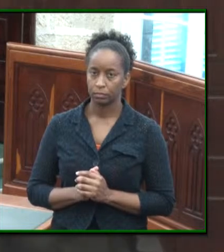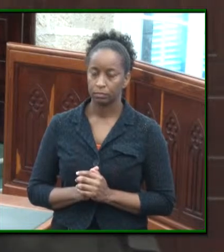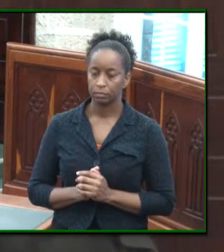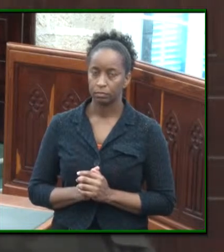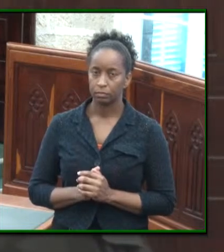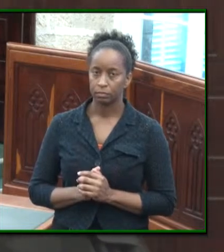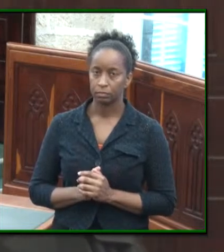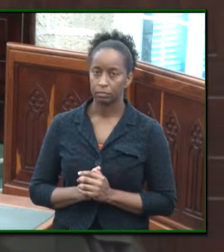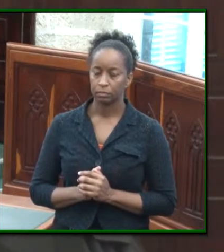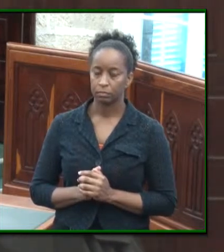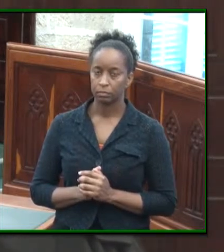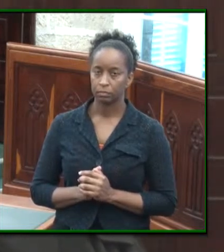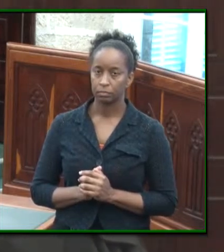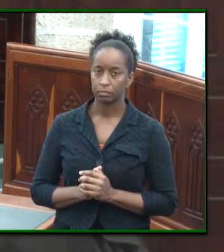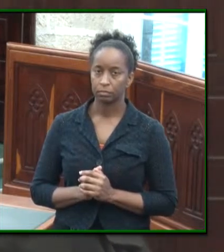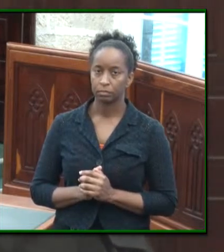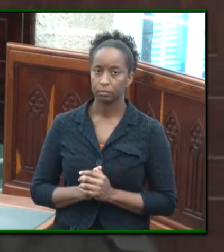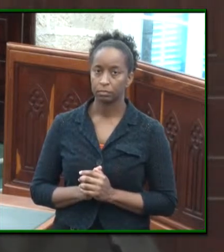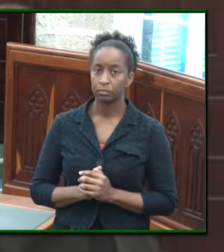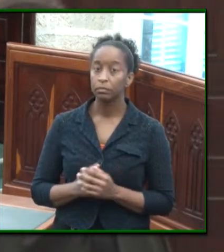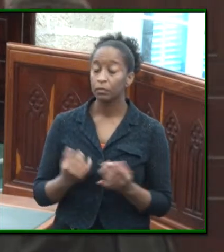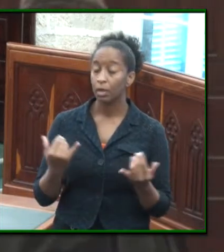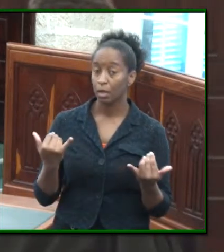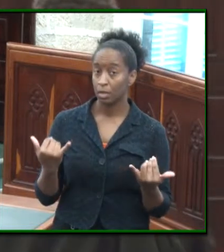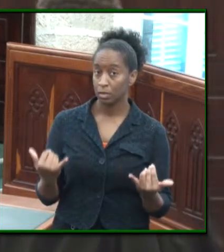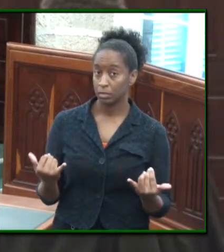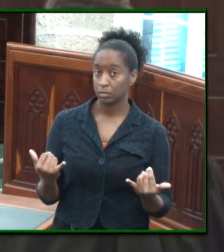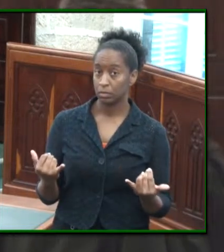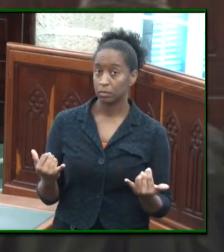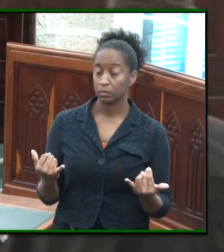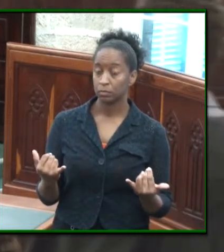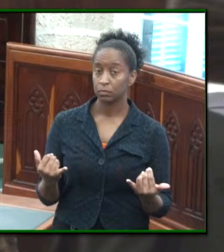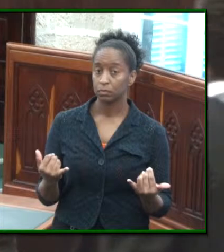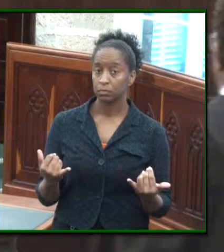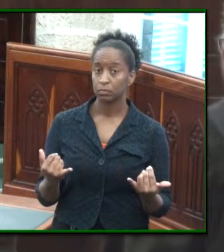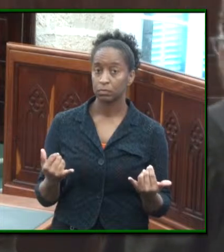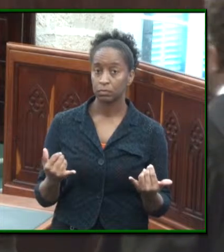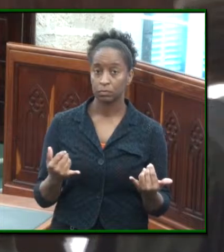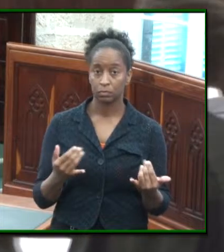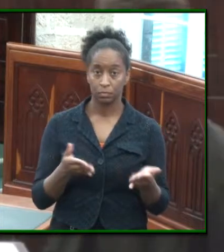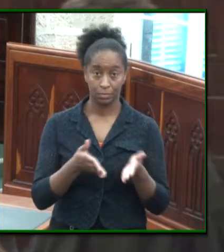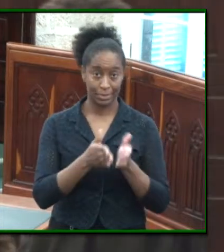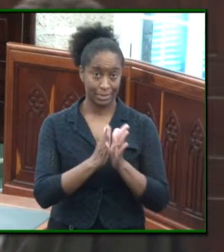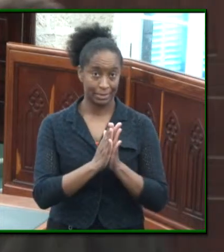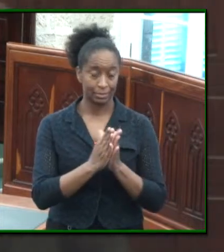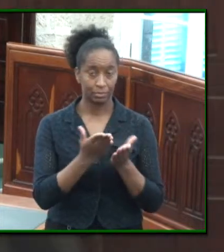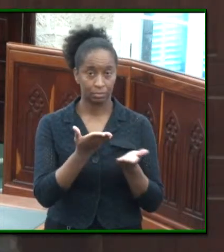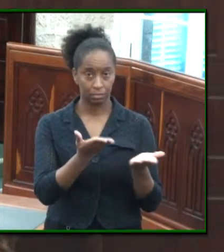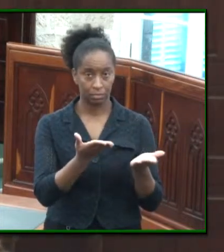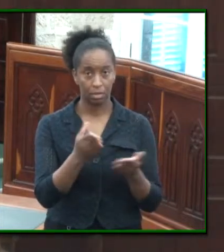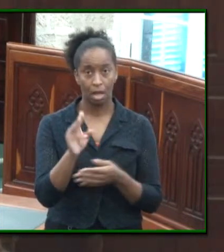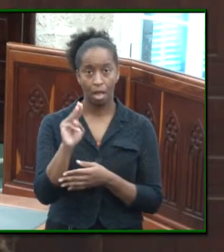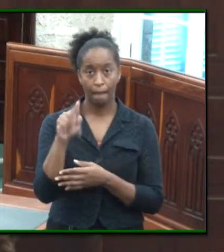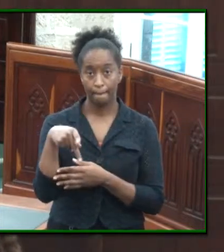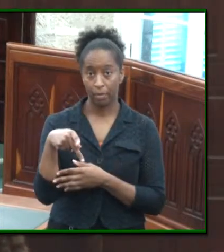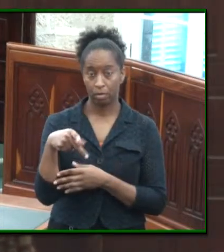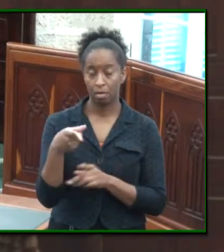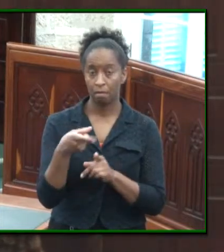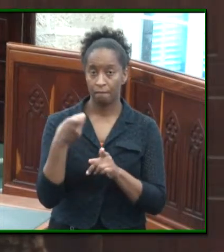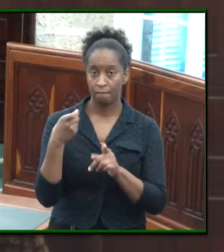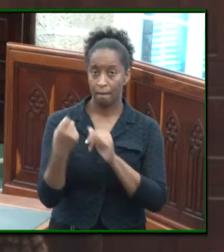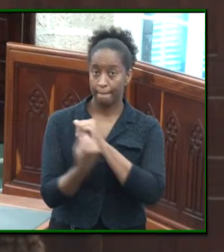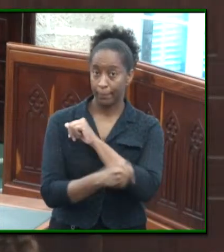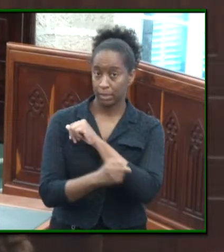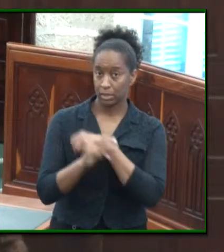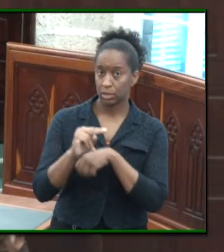ask the Honourable Member for St. James North to